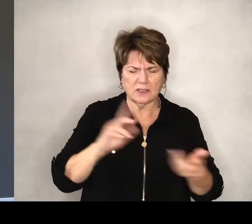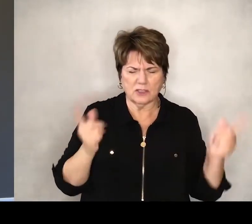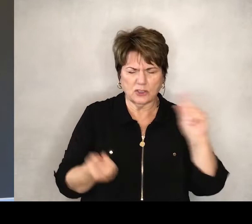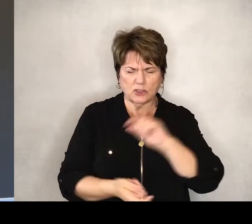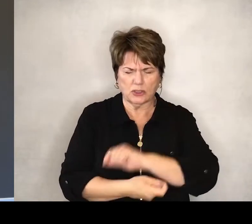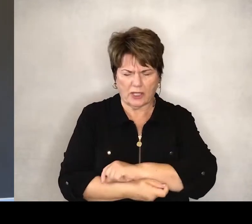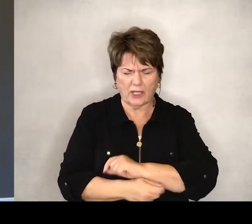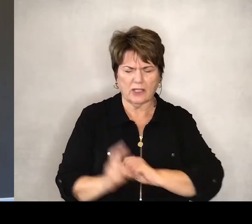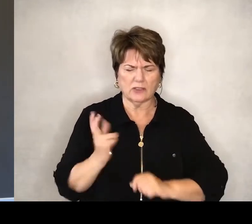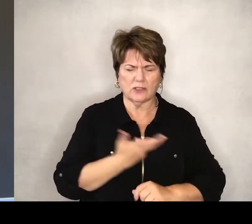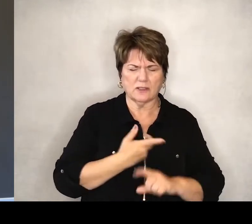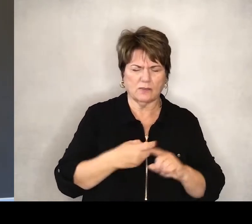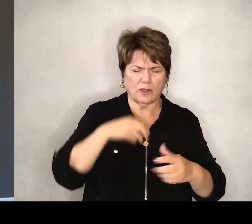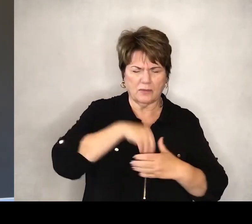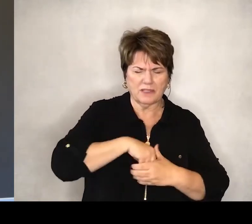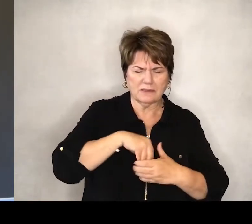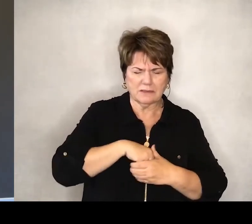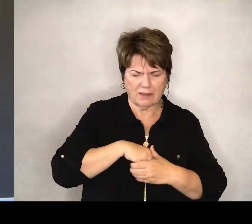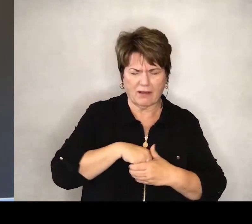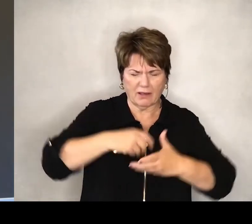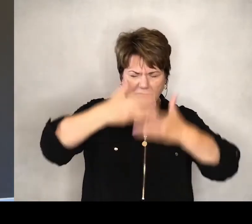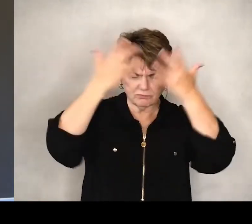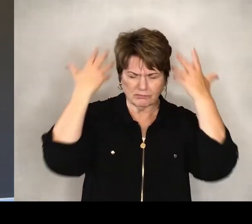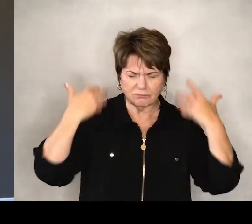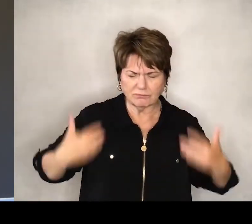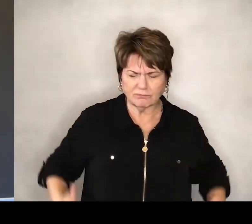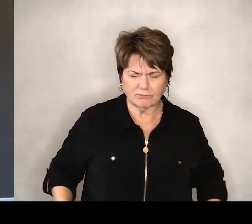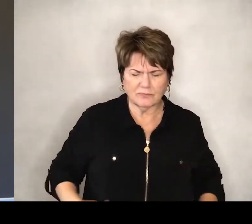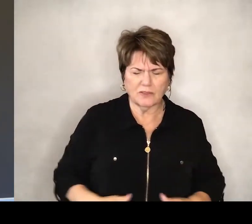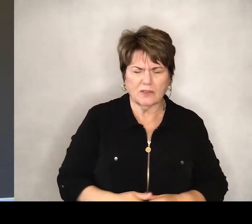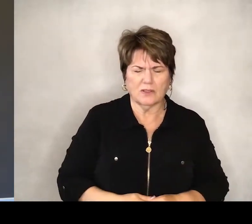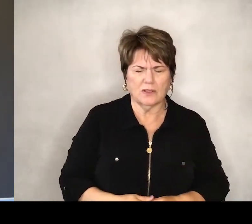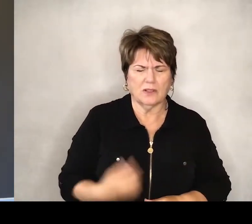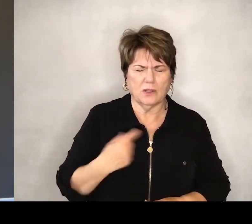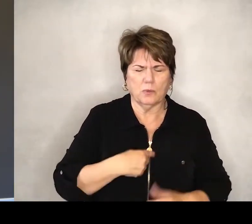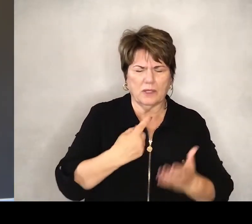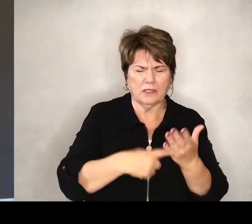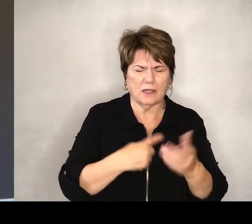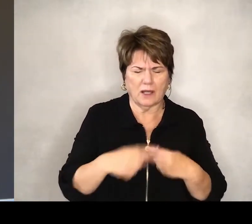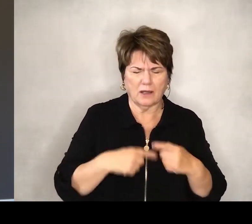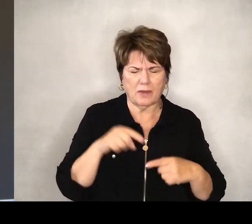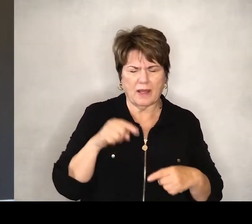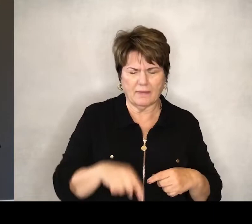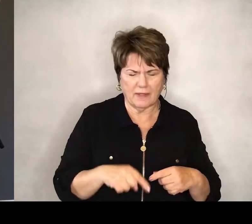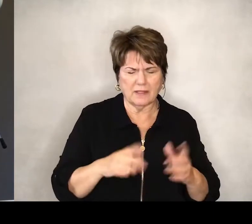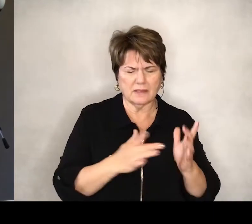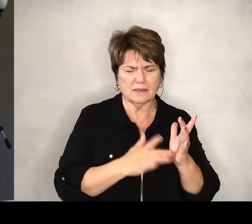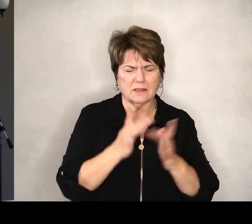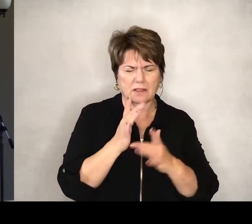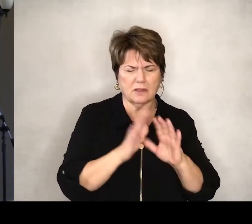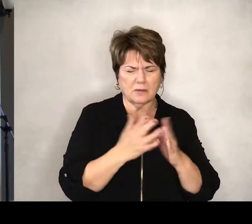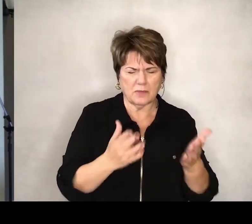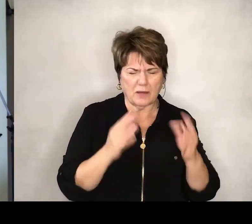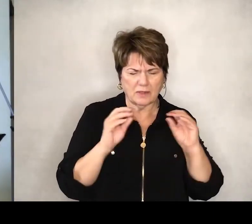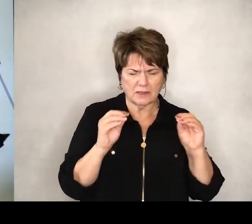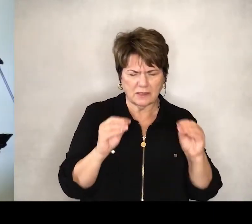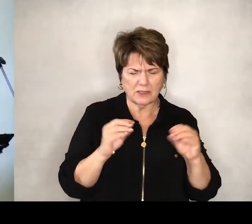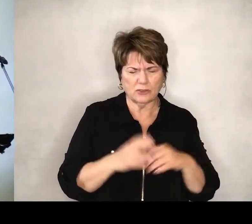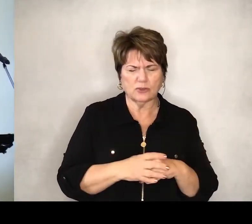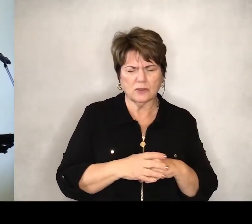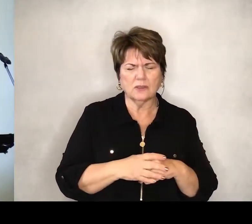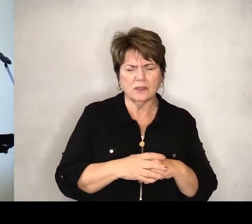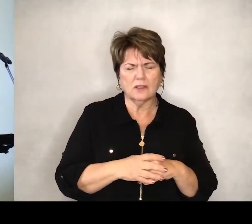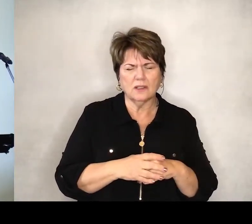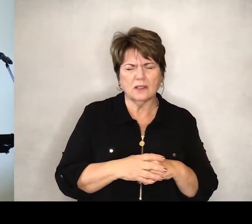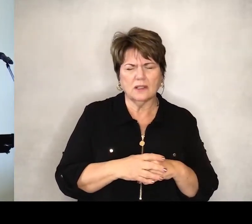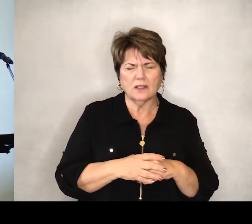and transform us from the inside out. And so, God, as we talk about this particular passage of scripture, let nothing I might say get in the way of